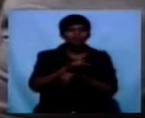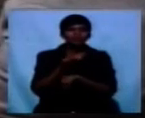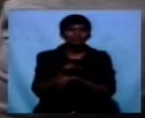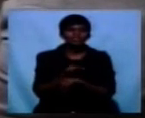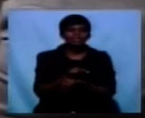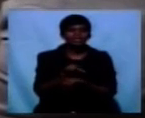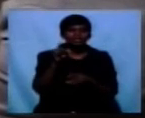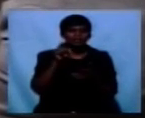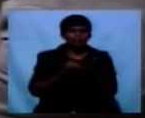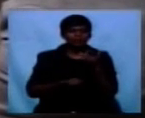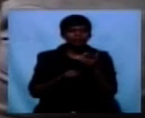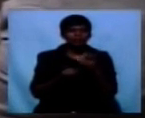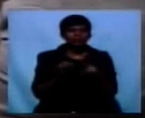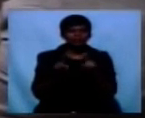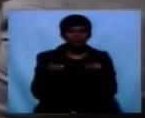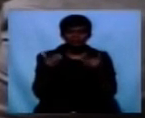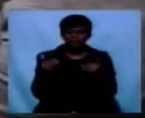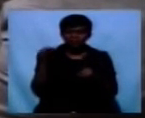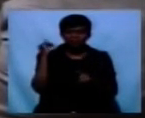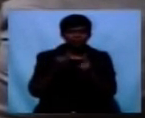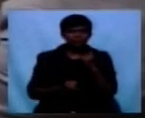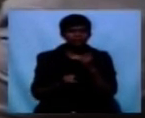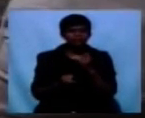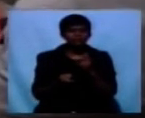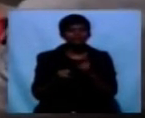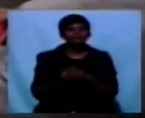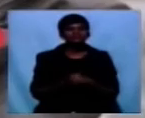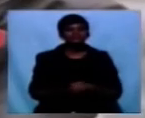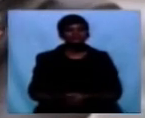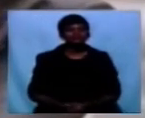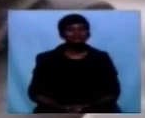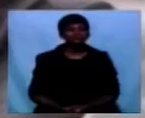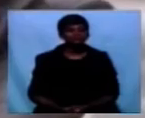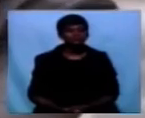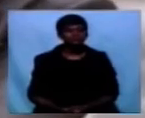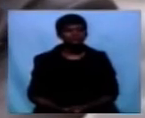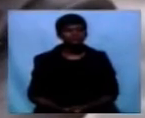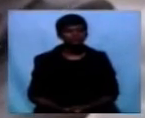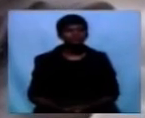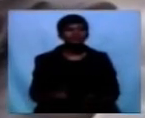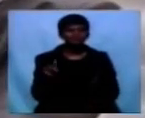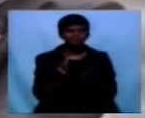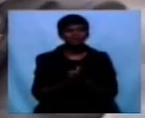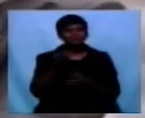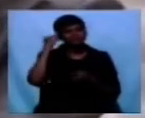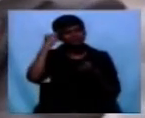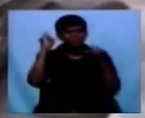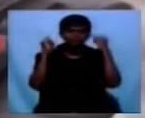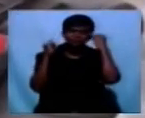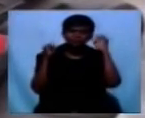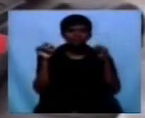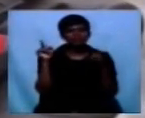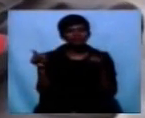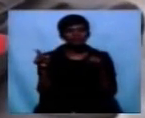Projects that don't meet standards but are certified as complete and done. Grevajo, that is a perception. That is a